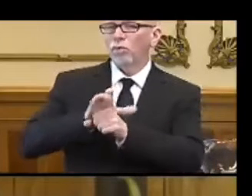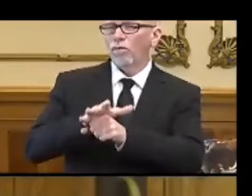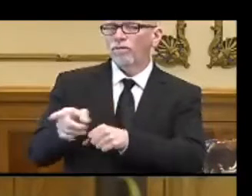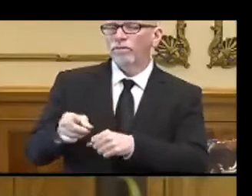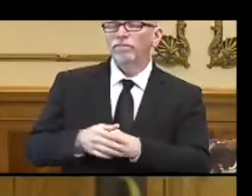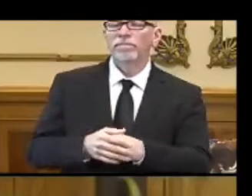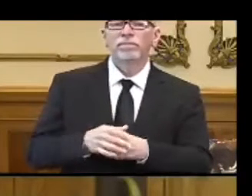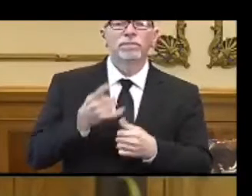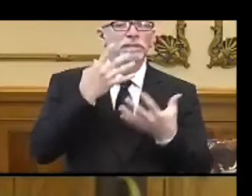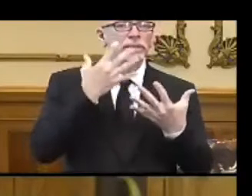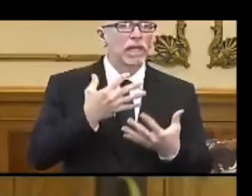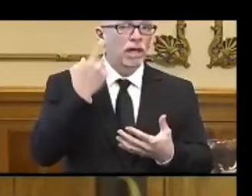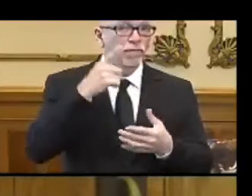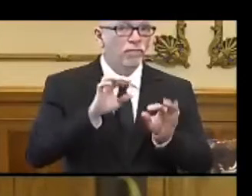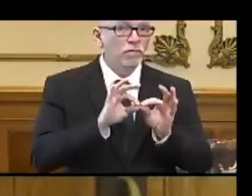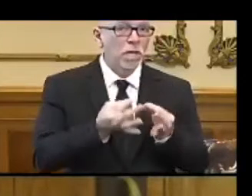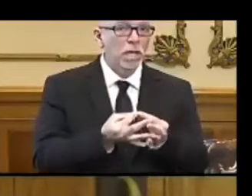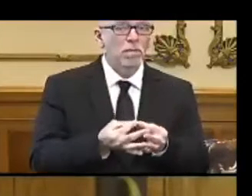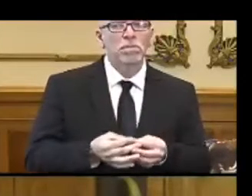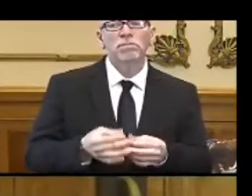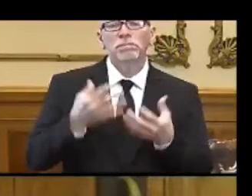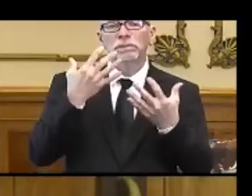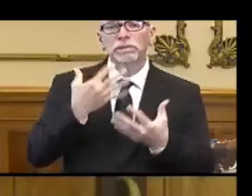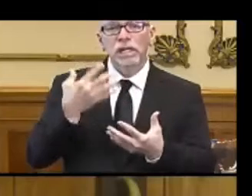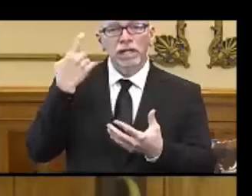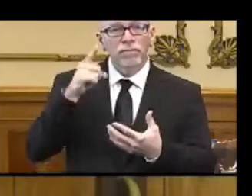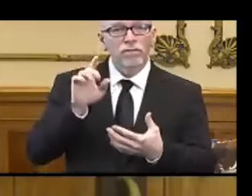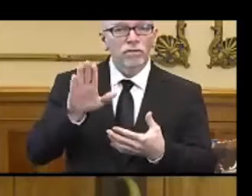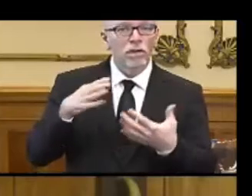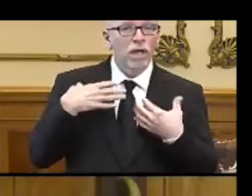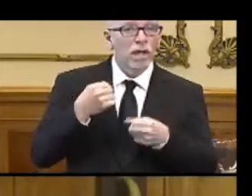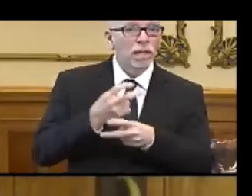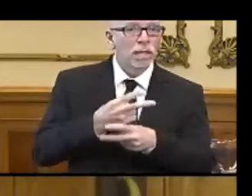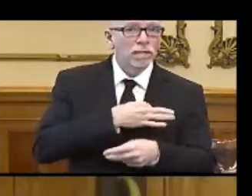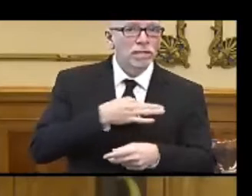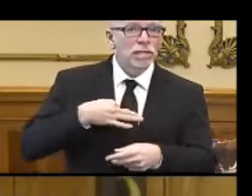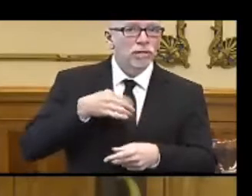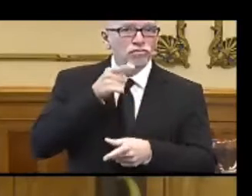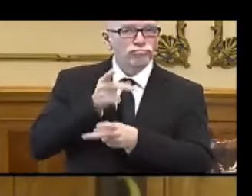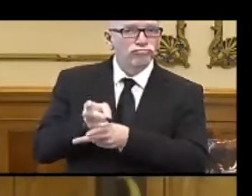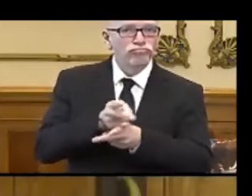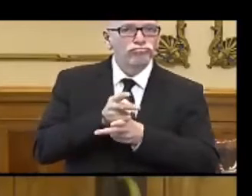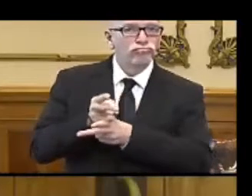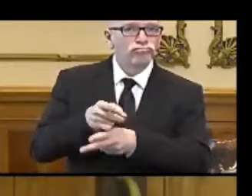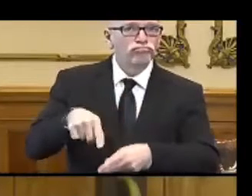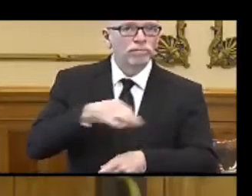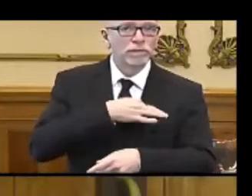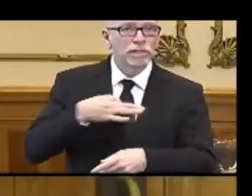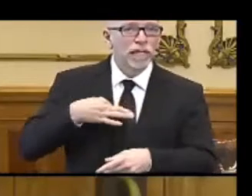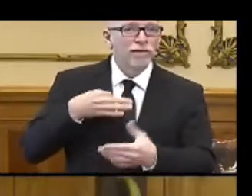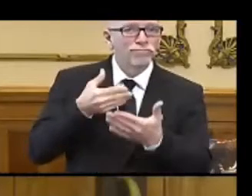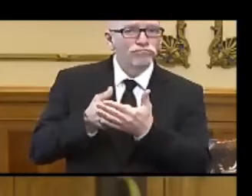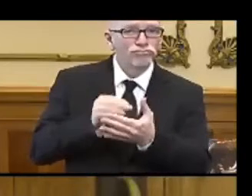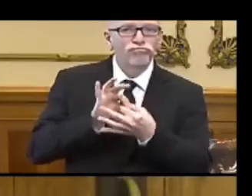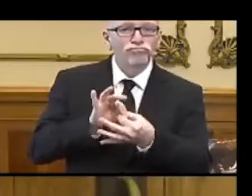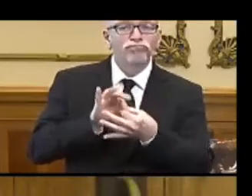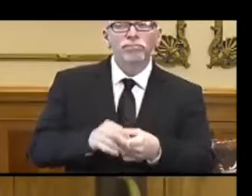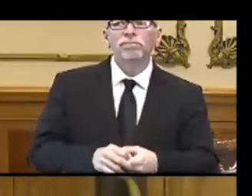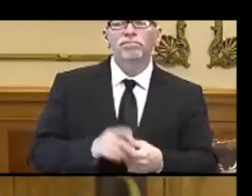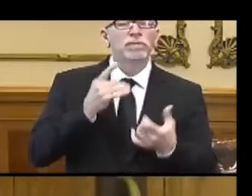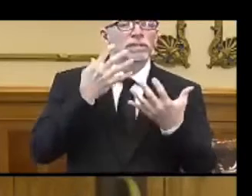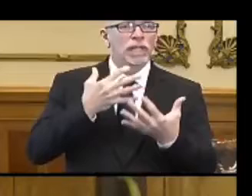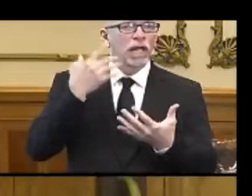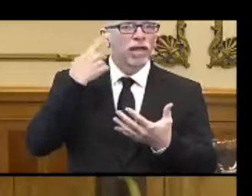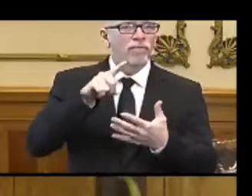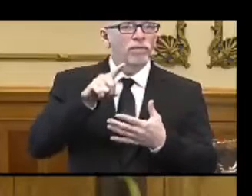the families. It's a tragedy for the healthcare staff that grew close to these residents. It's a tragedy for our entire